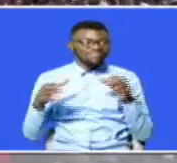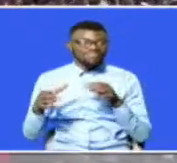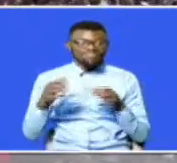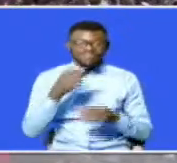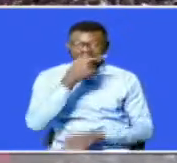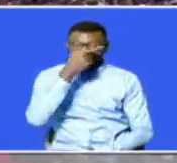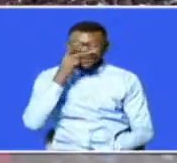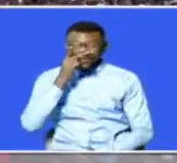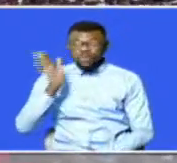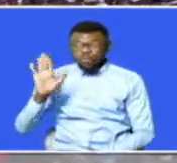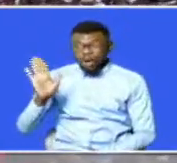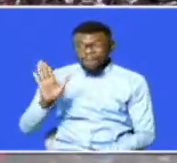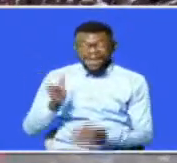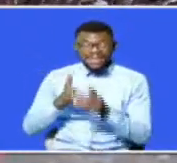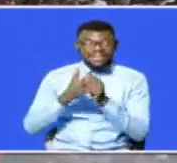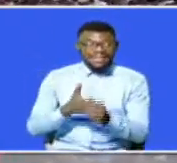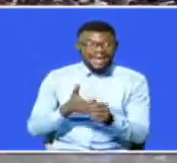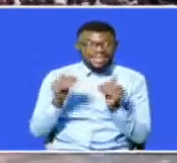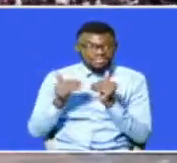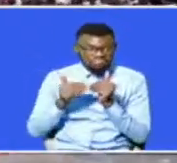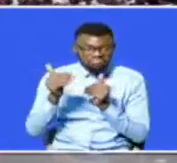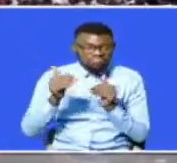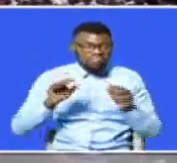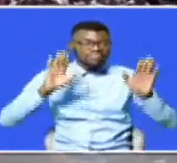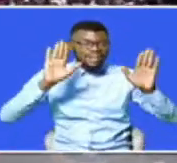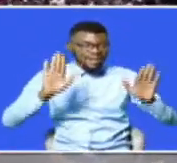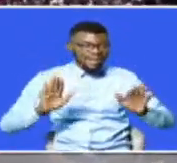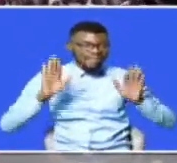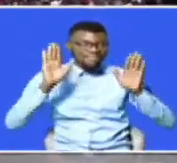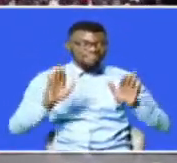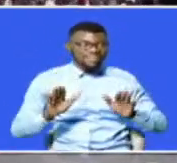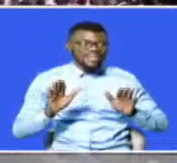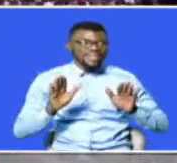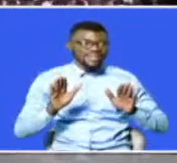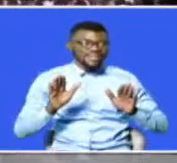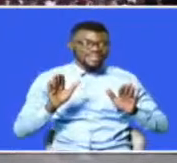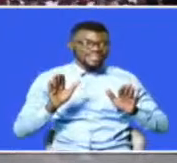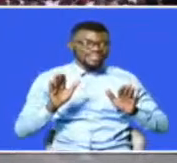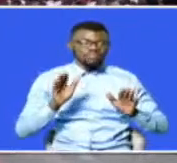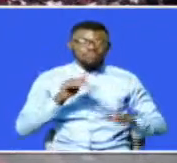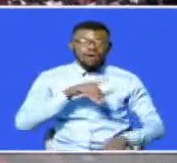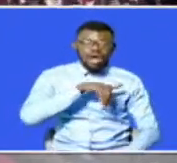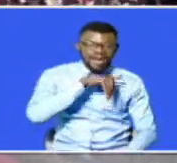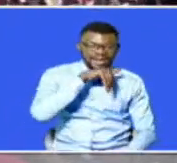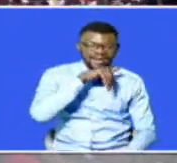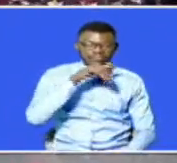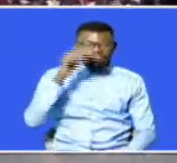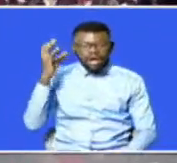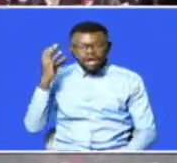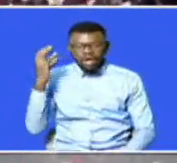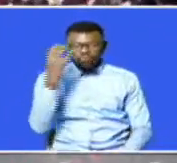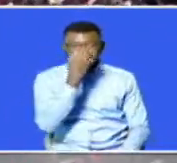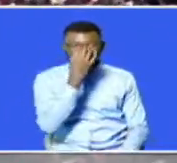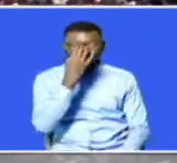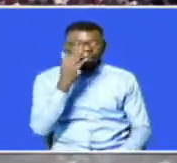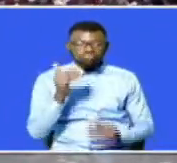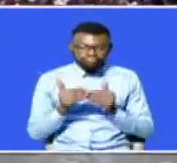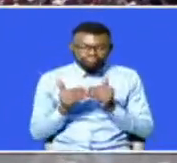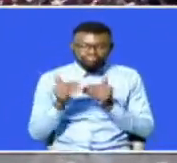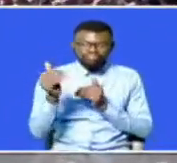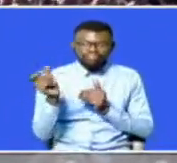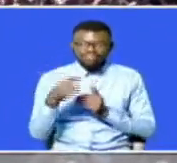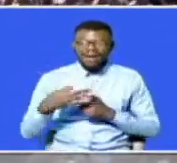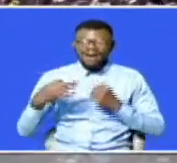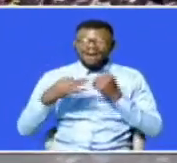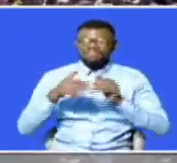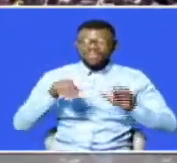now expected to embark on presidential campaigns countrywide, popularizing the Raila Karua ticket ahead of the August 9